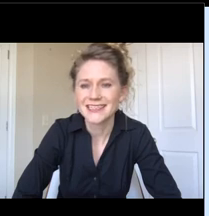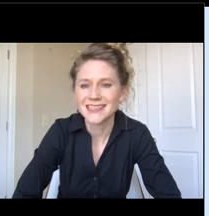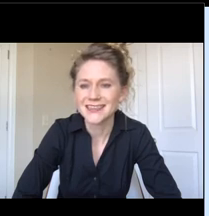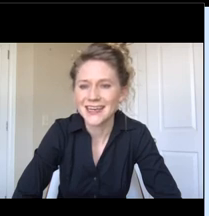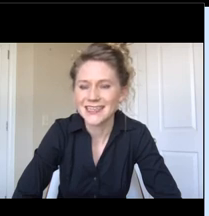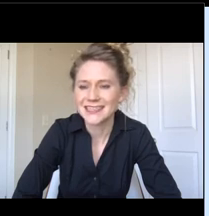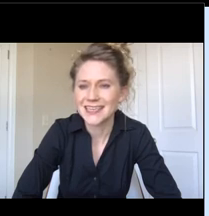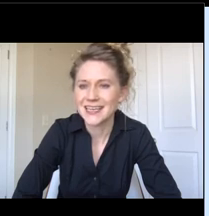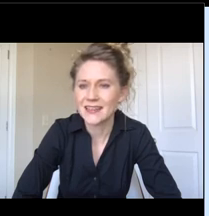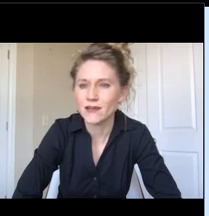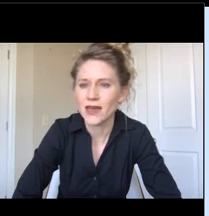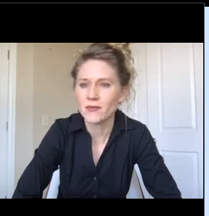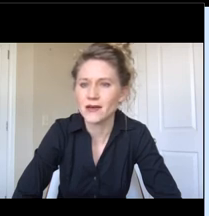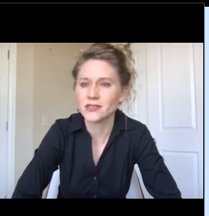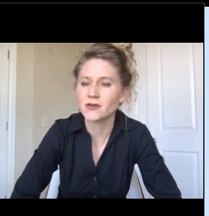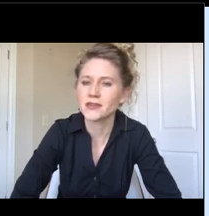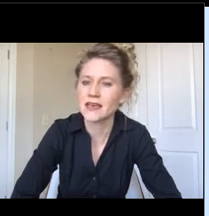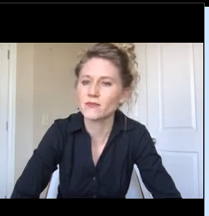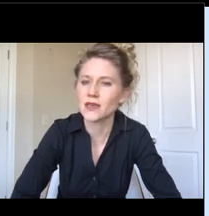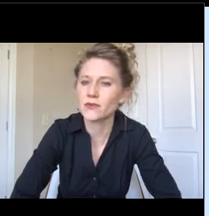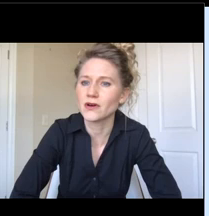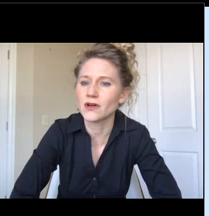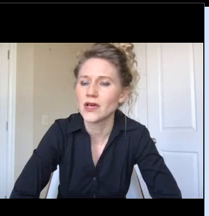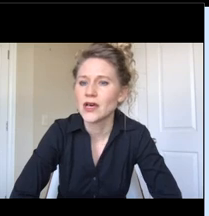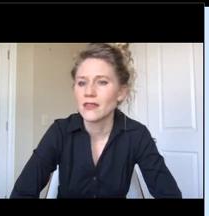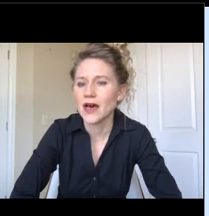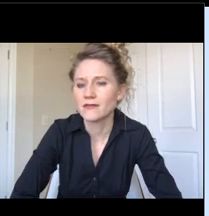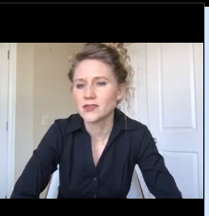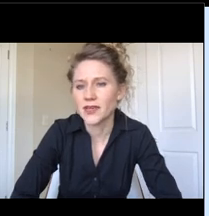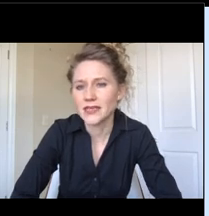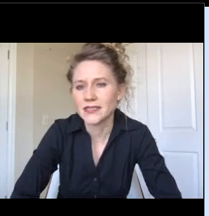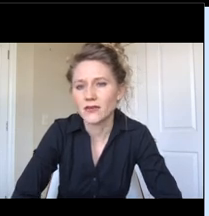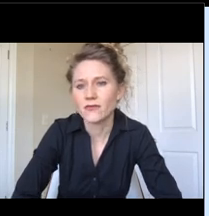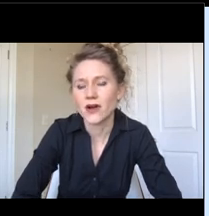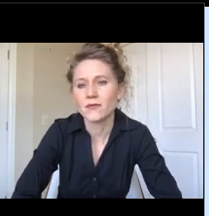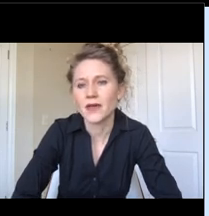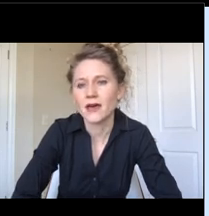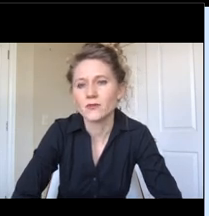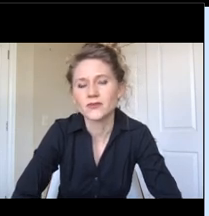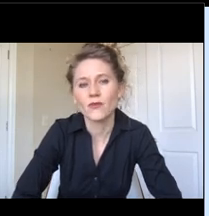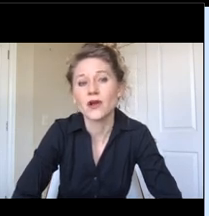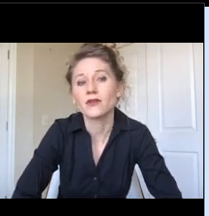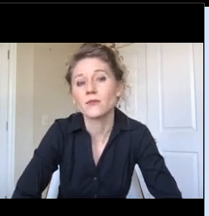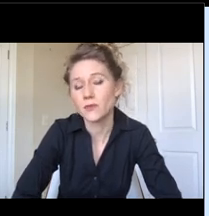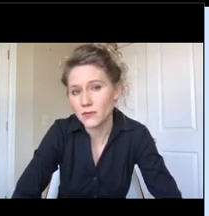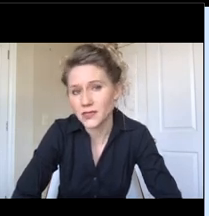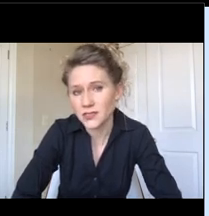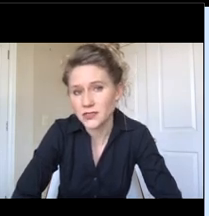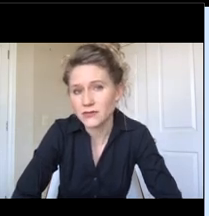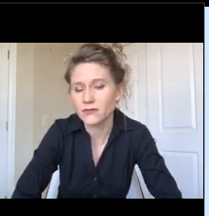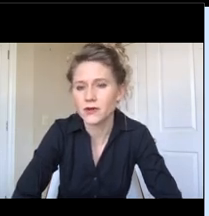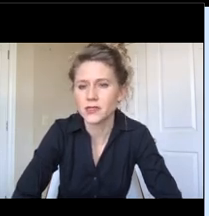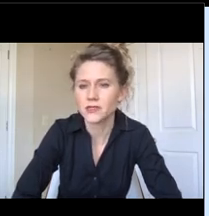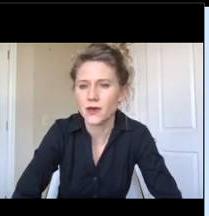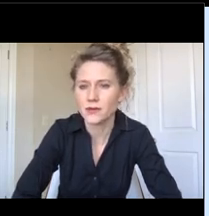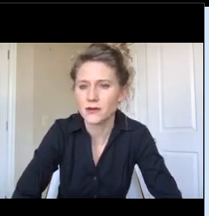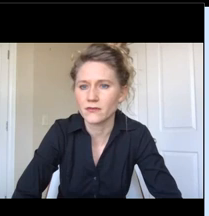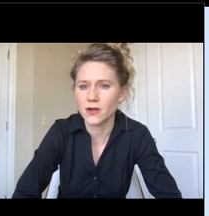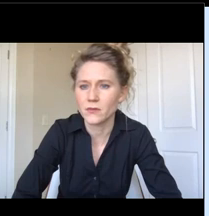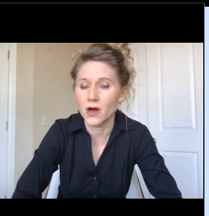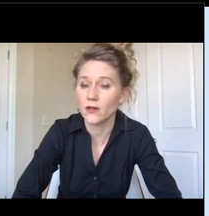Great, I can see you guys taking that. We have about 210 people that have joined us so far. We had almost 400 people register for